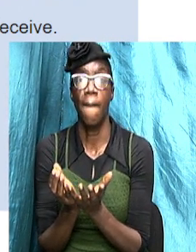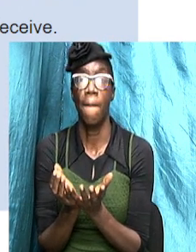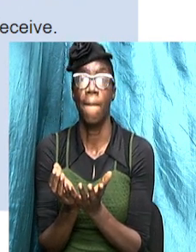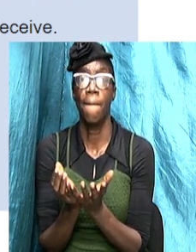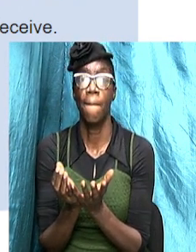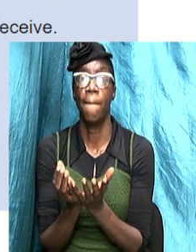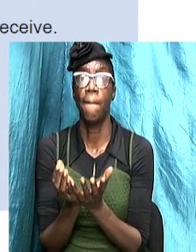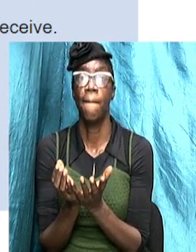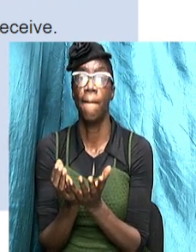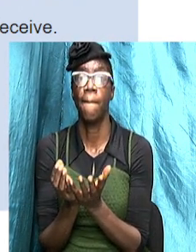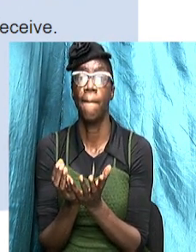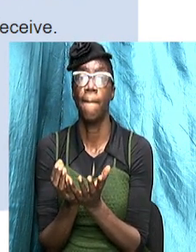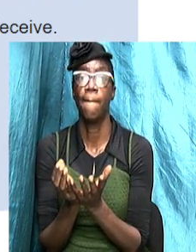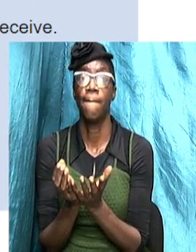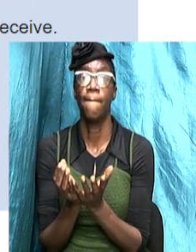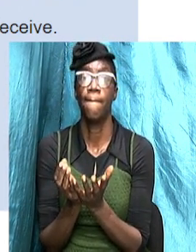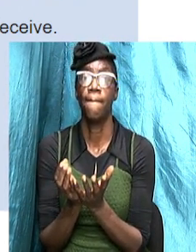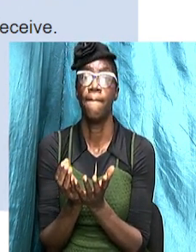he